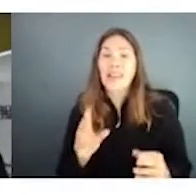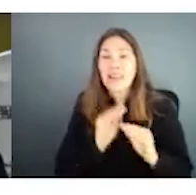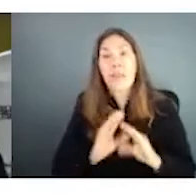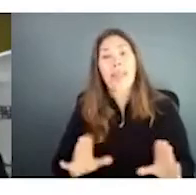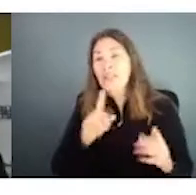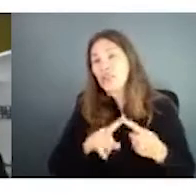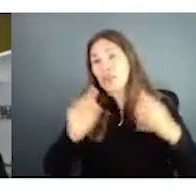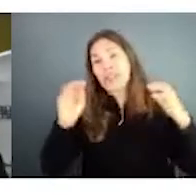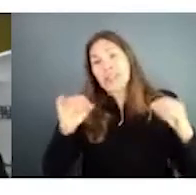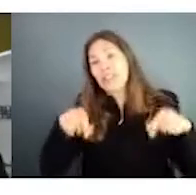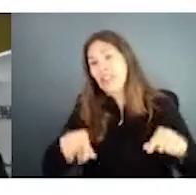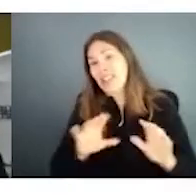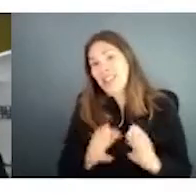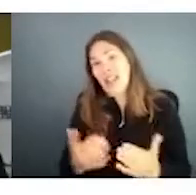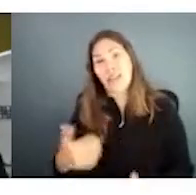class.